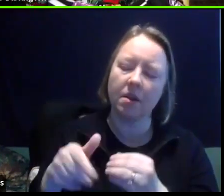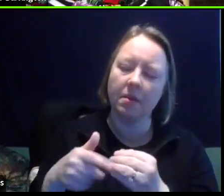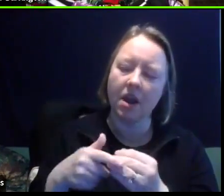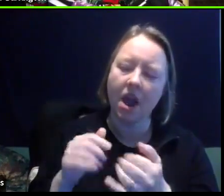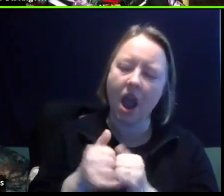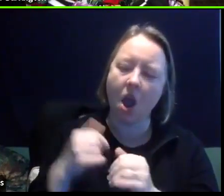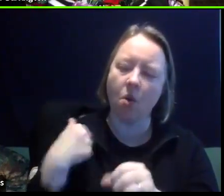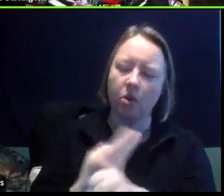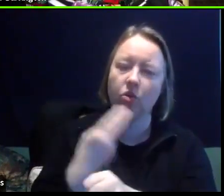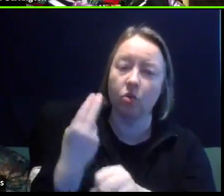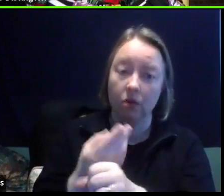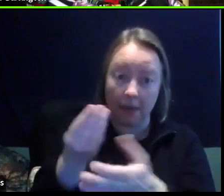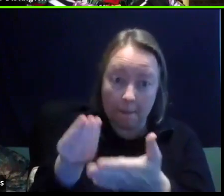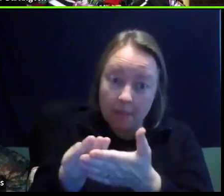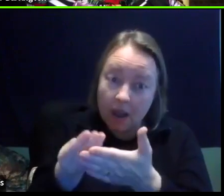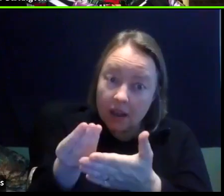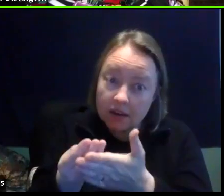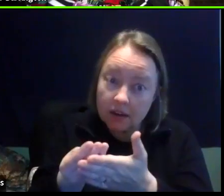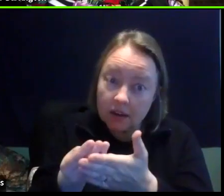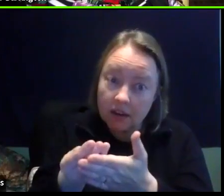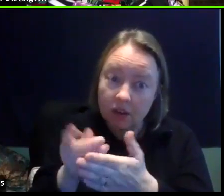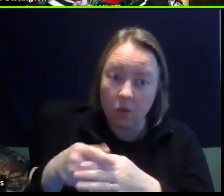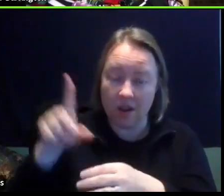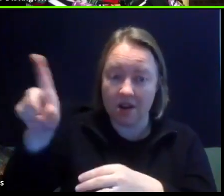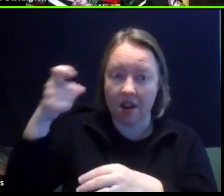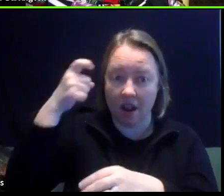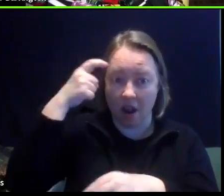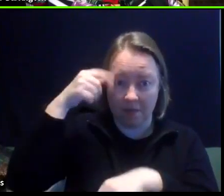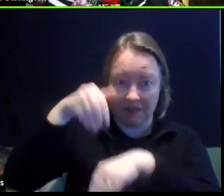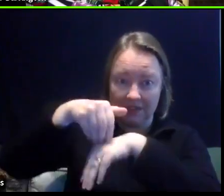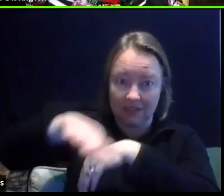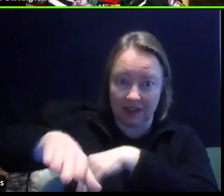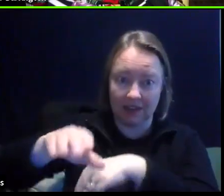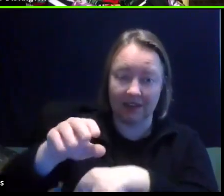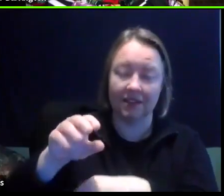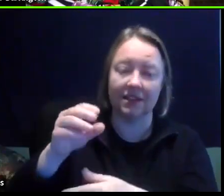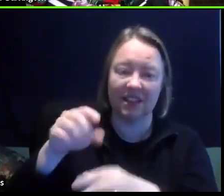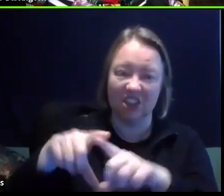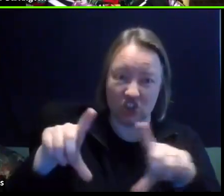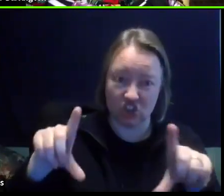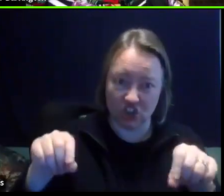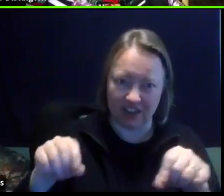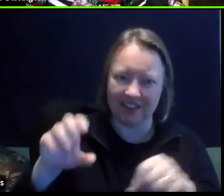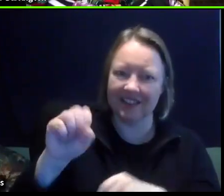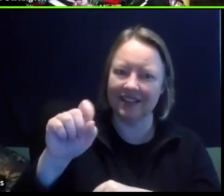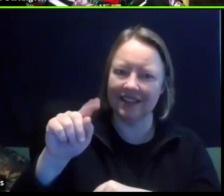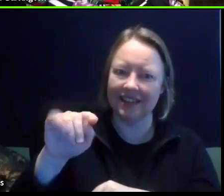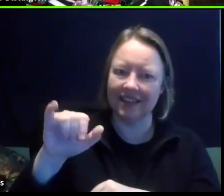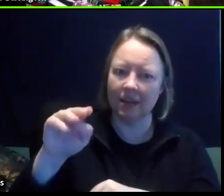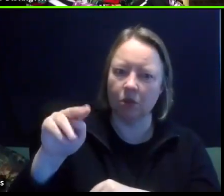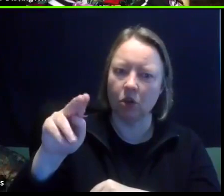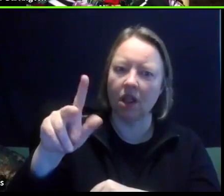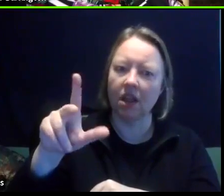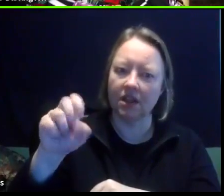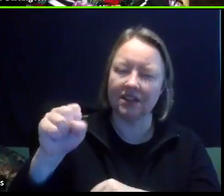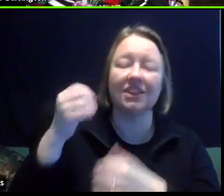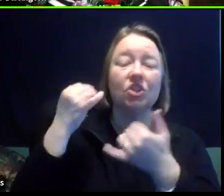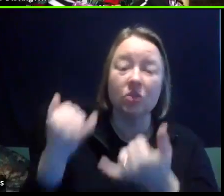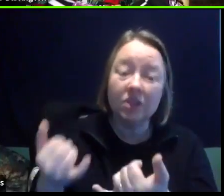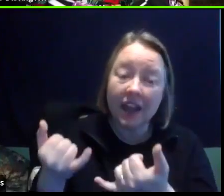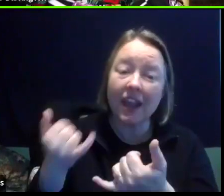would use the money when we receive our stimulus check. And today you have been given a call to